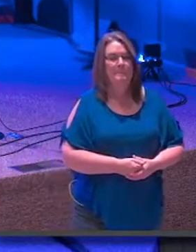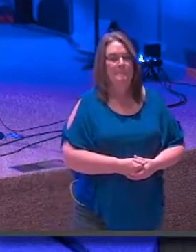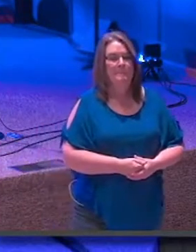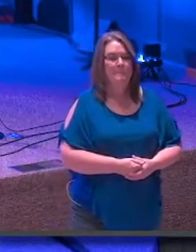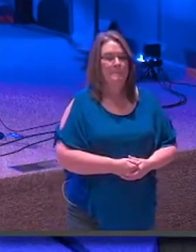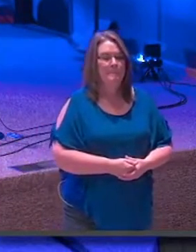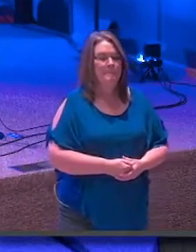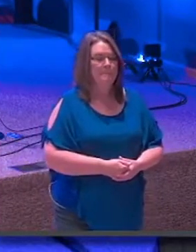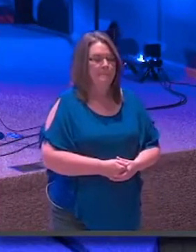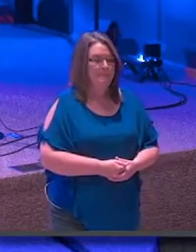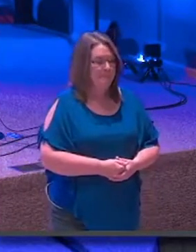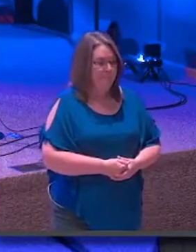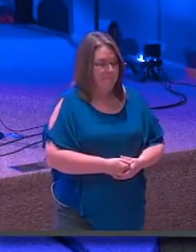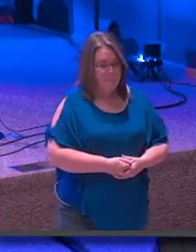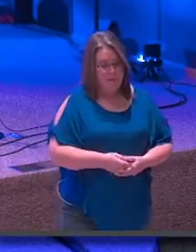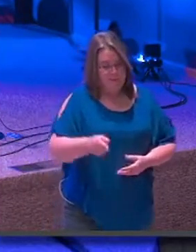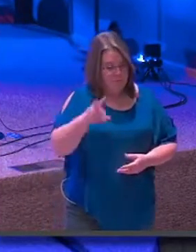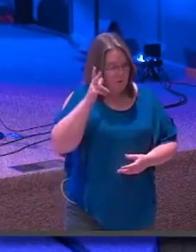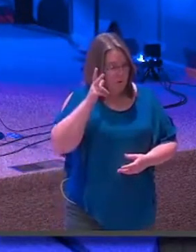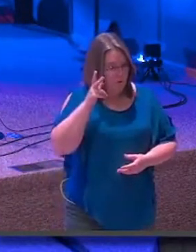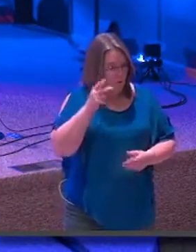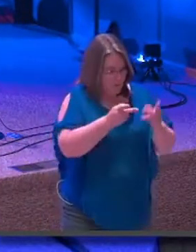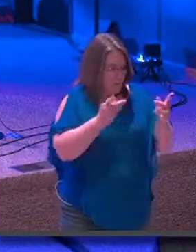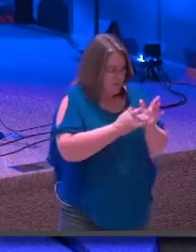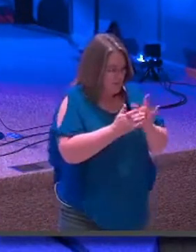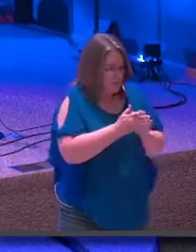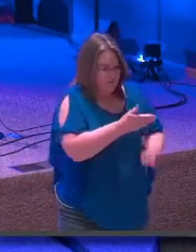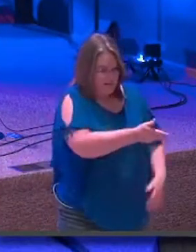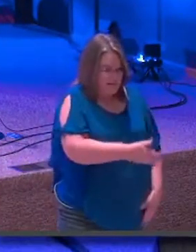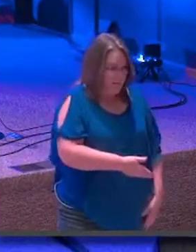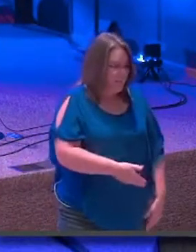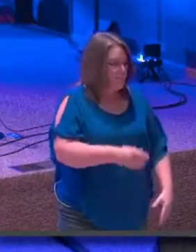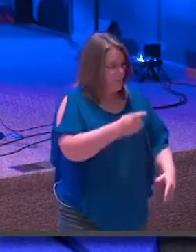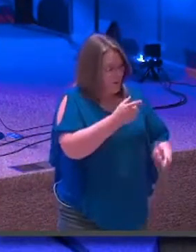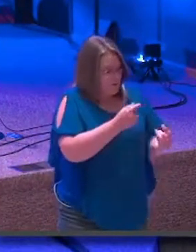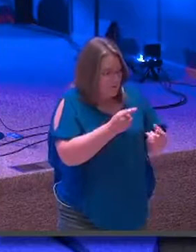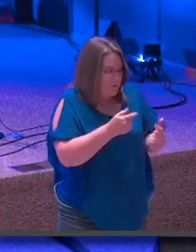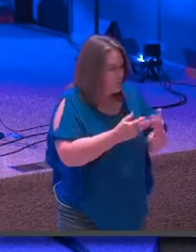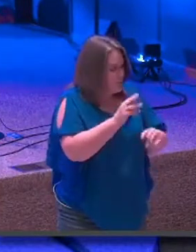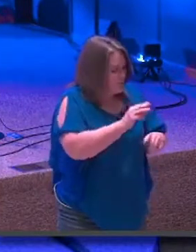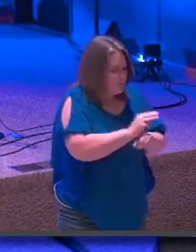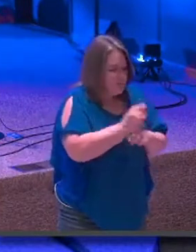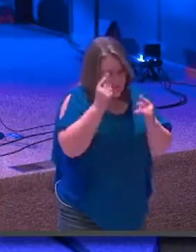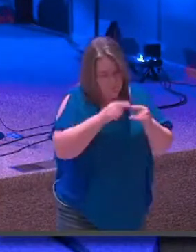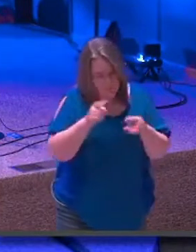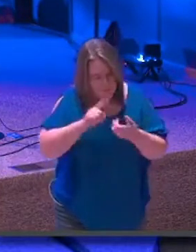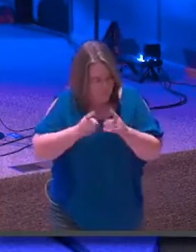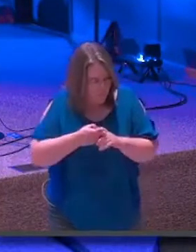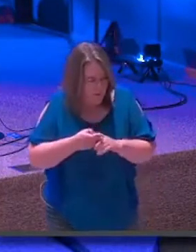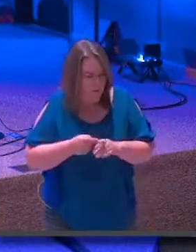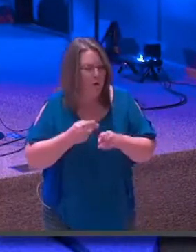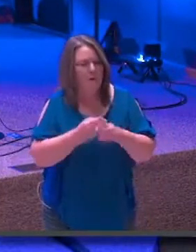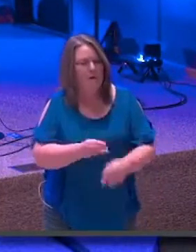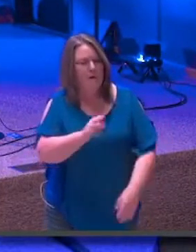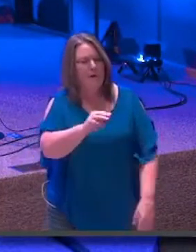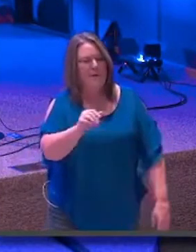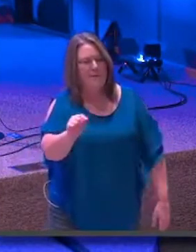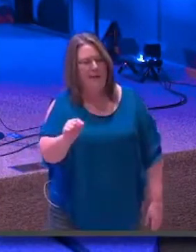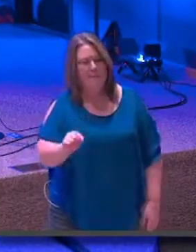So they heard where Jesus was at, what he'd been doing in his ministry. They thought of their friend, and we're going to call him Matt.